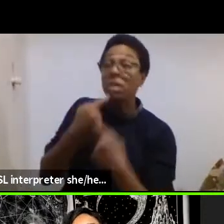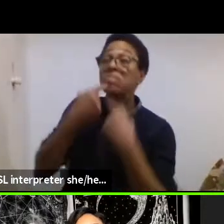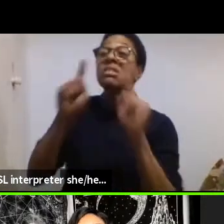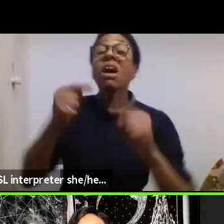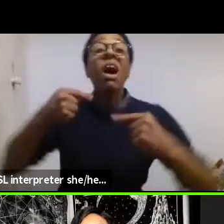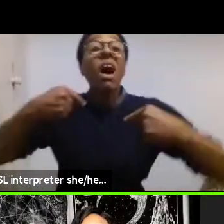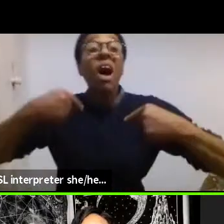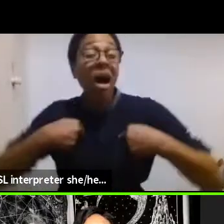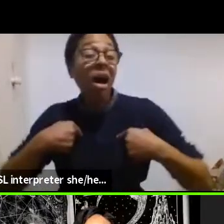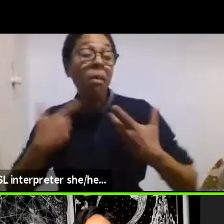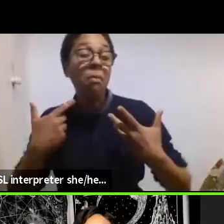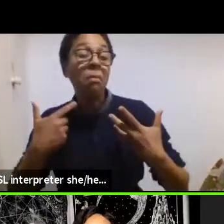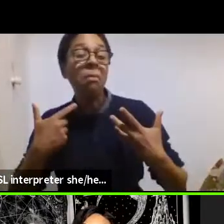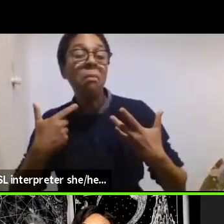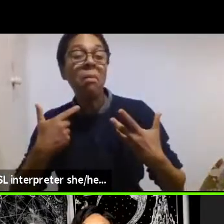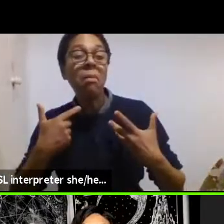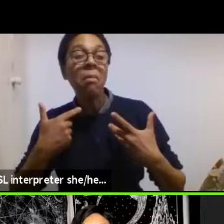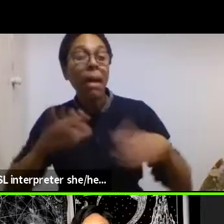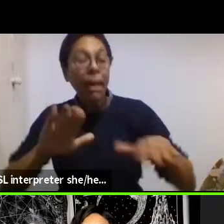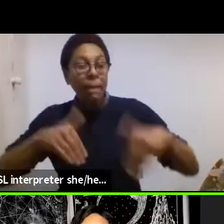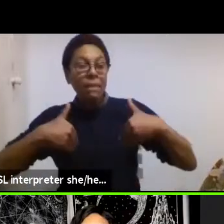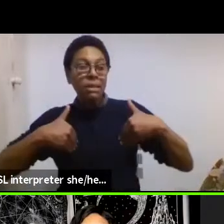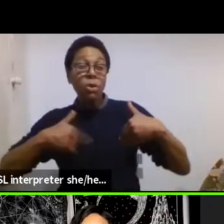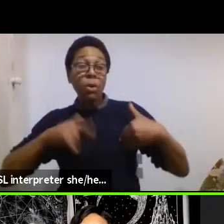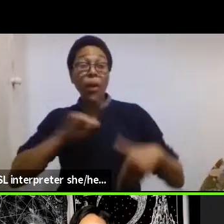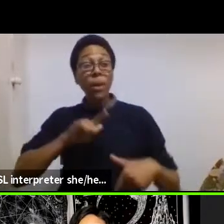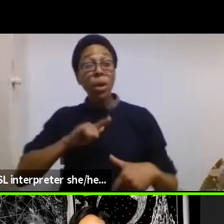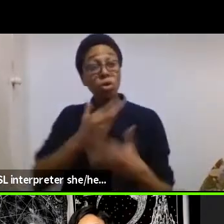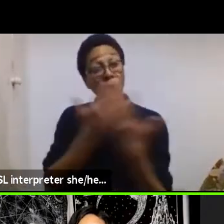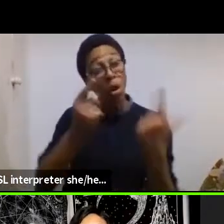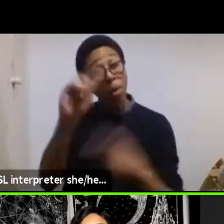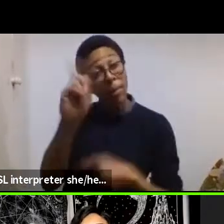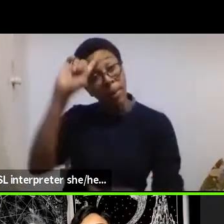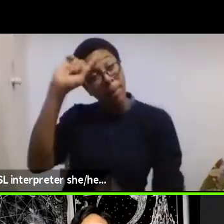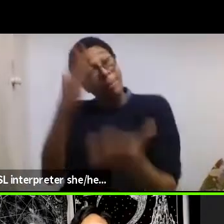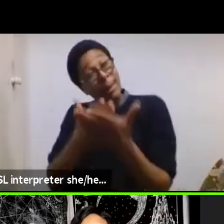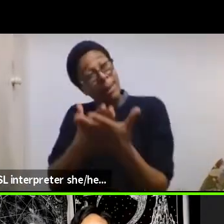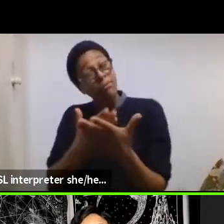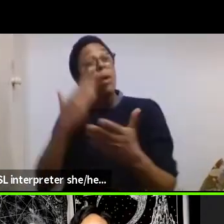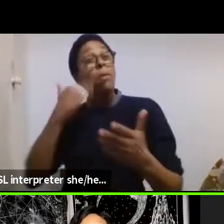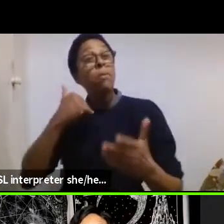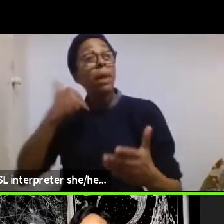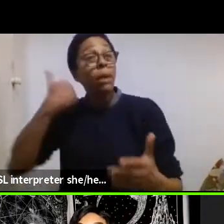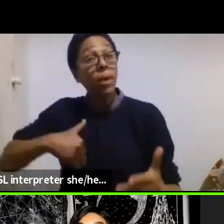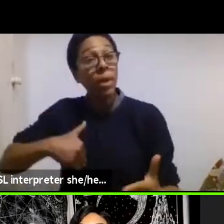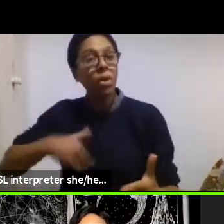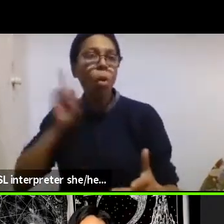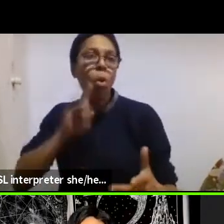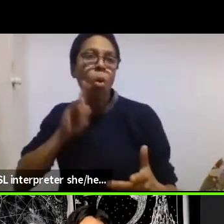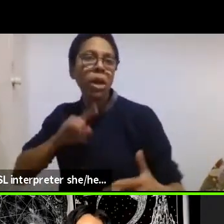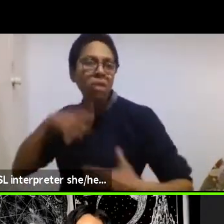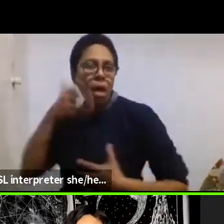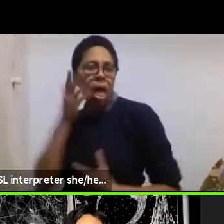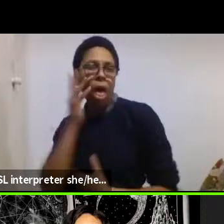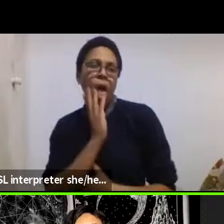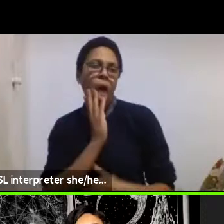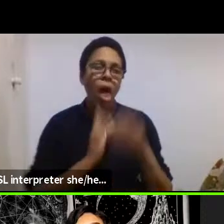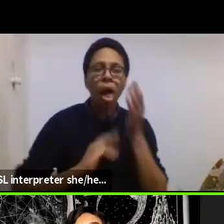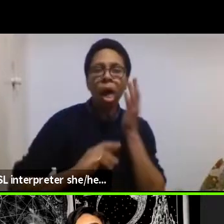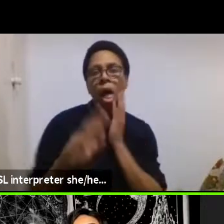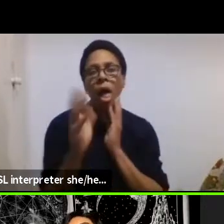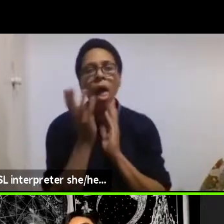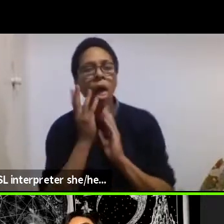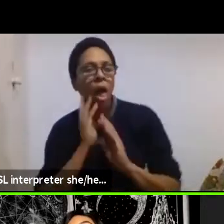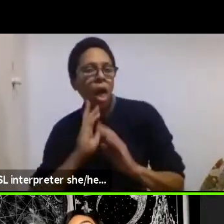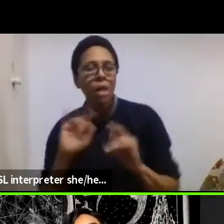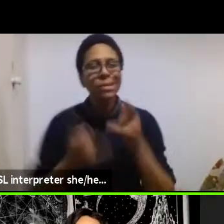Black women are so hypersexualized in the media and people, our representation of asexuality is overwhelmingly white,